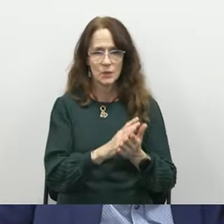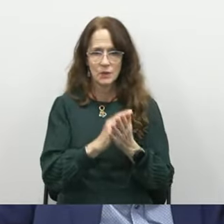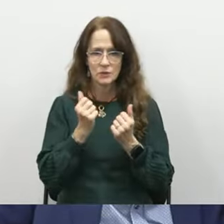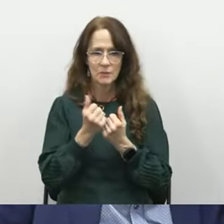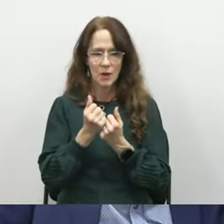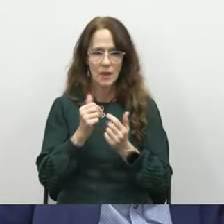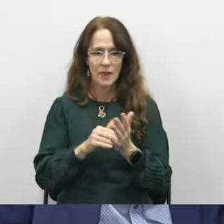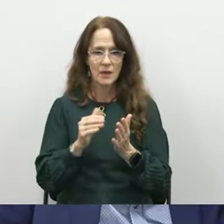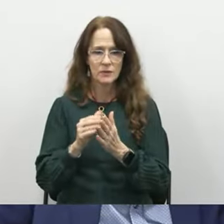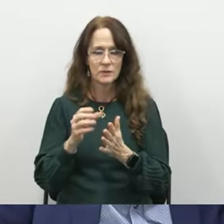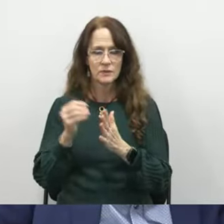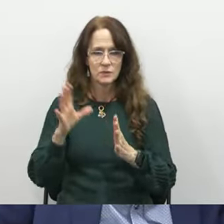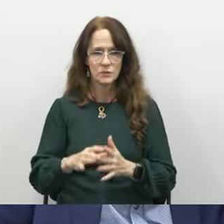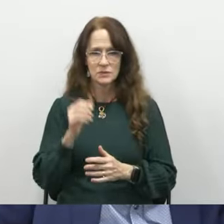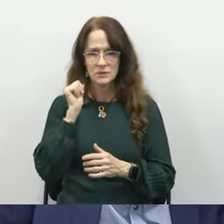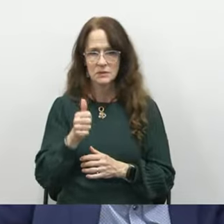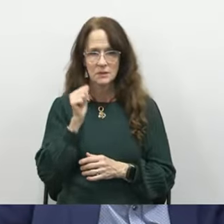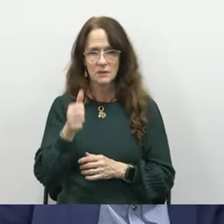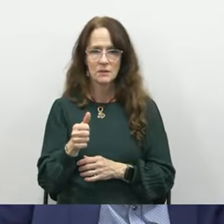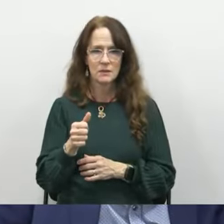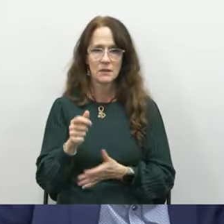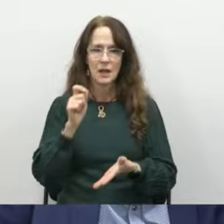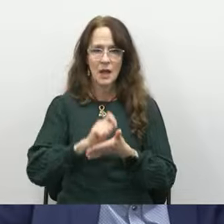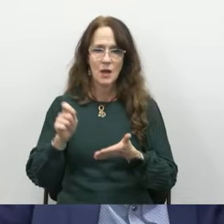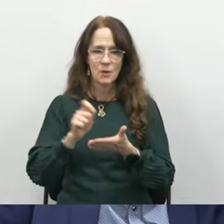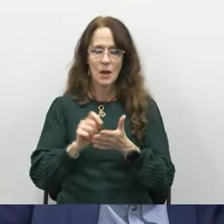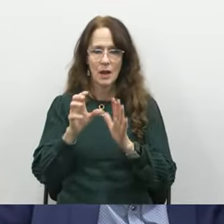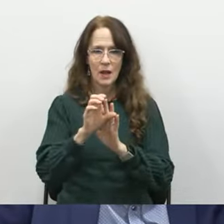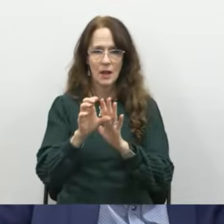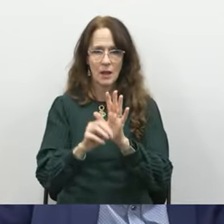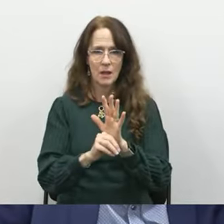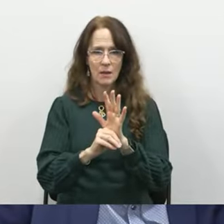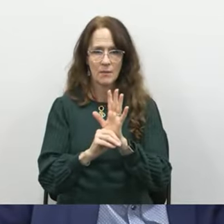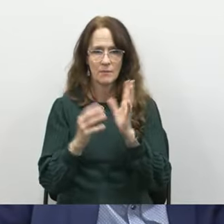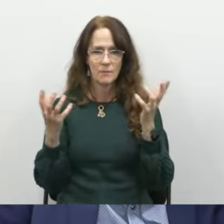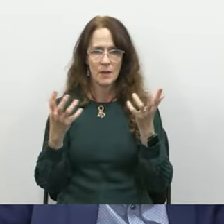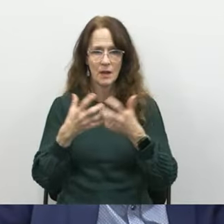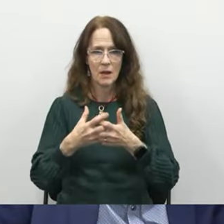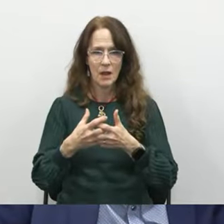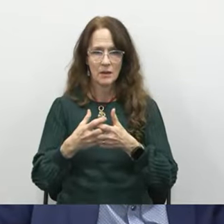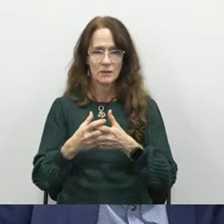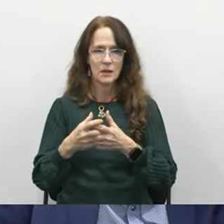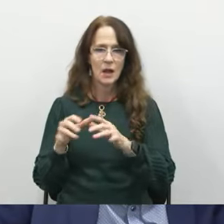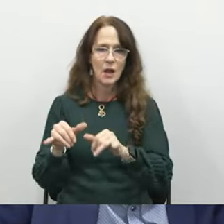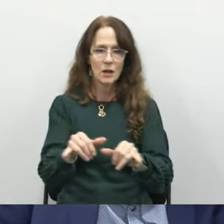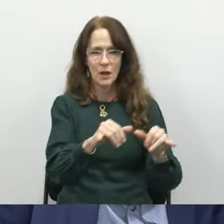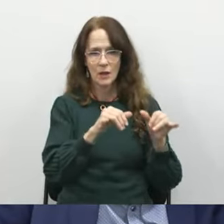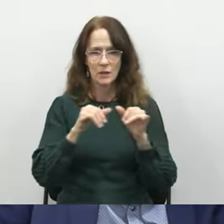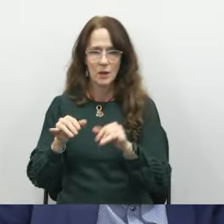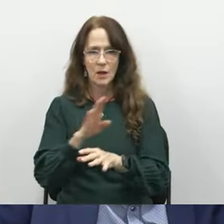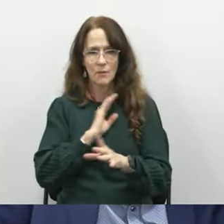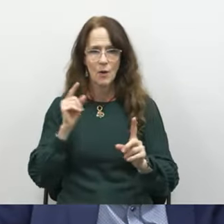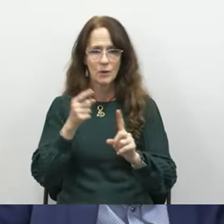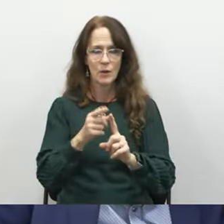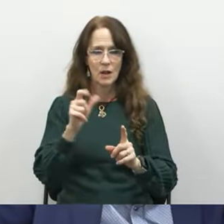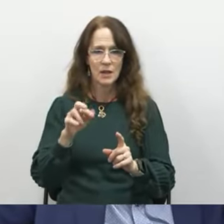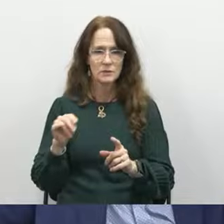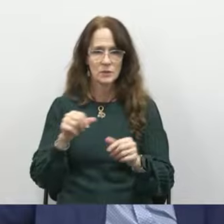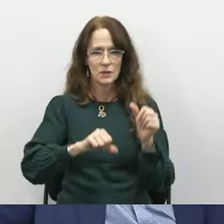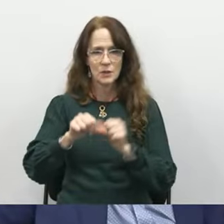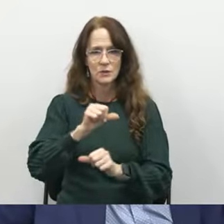and teachers daily, and write curriculum aligned to content standards, board goals, literacy, and